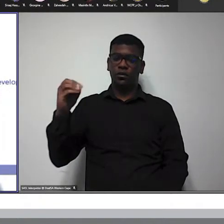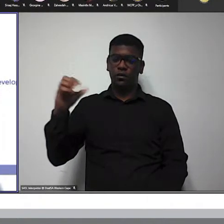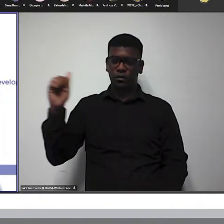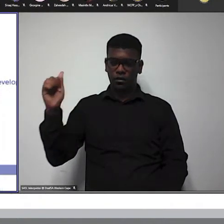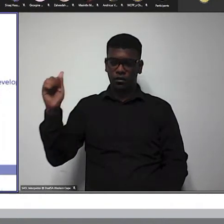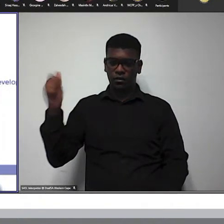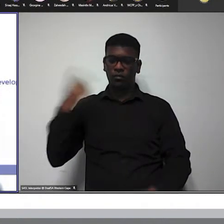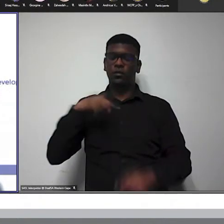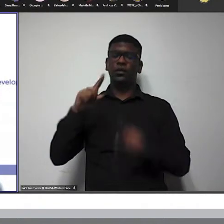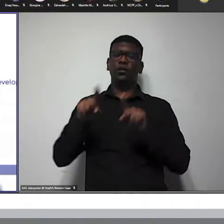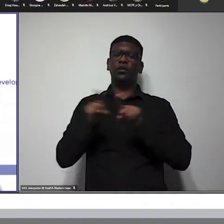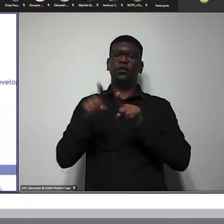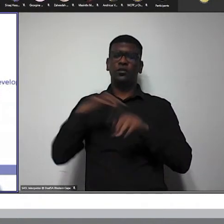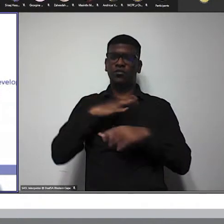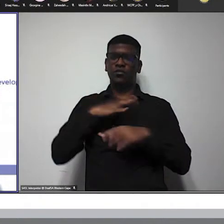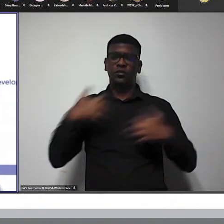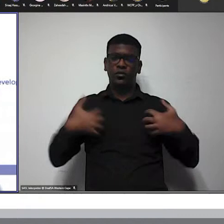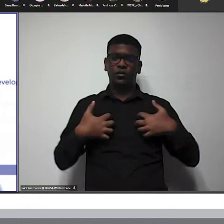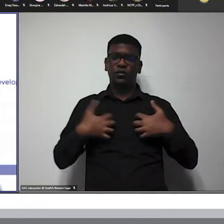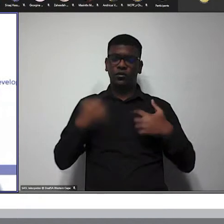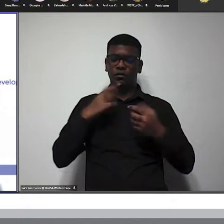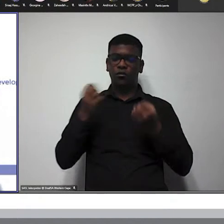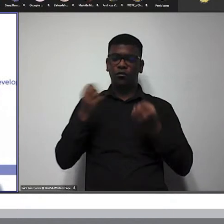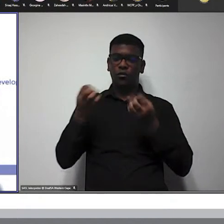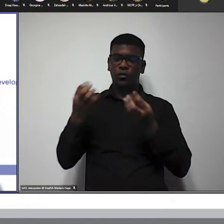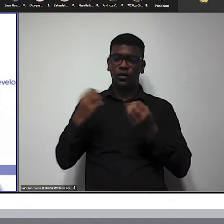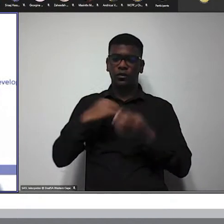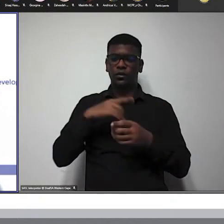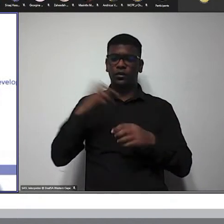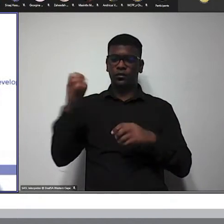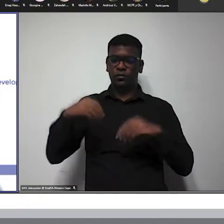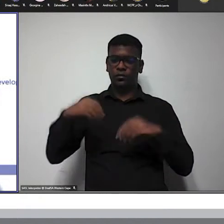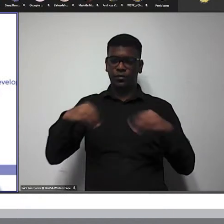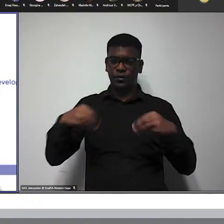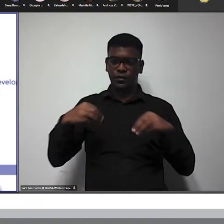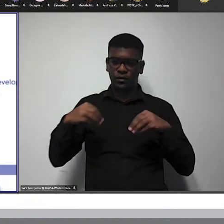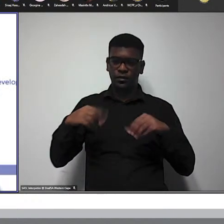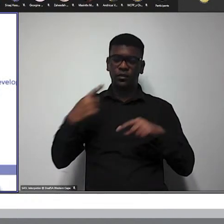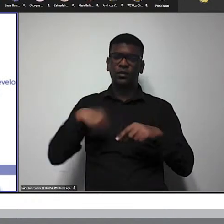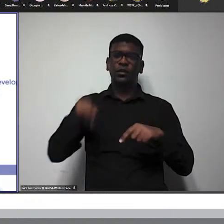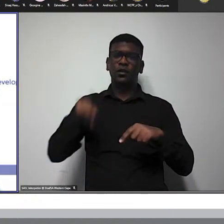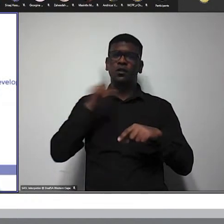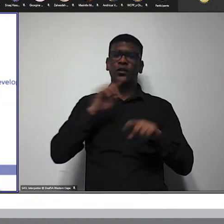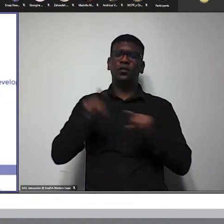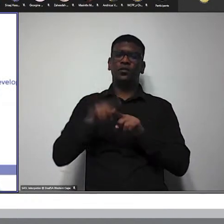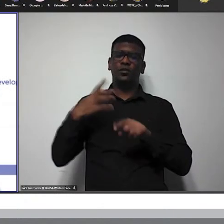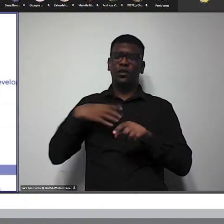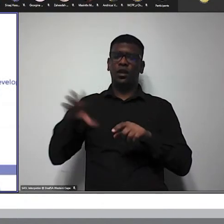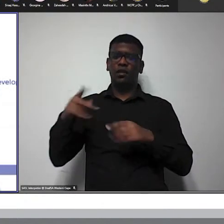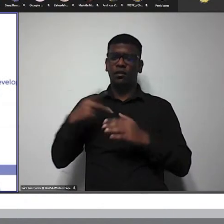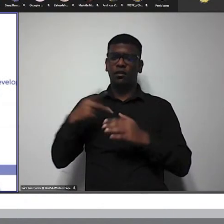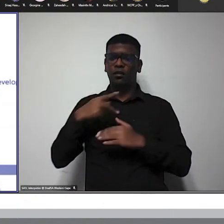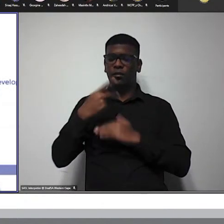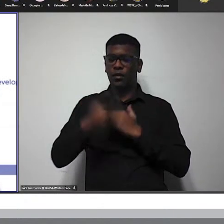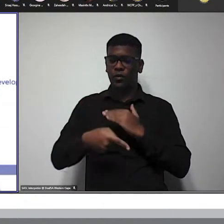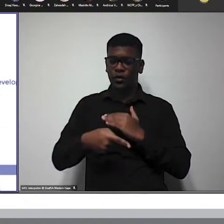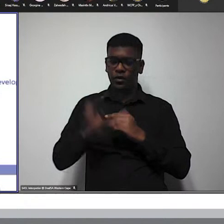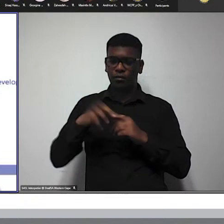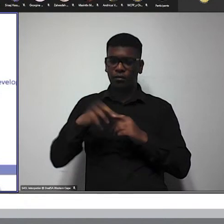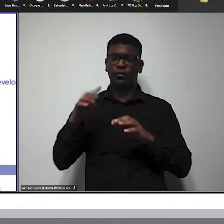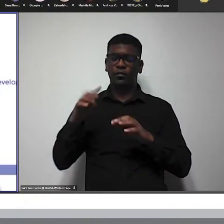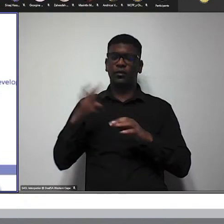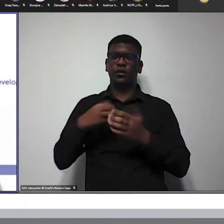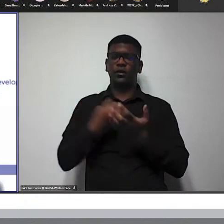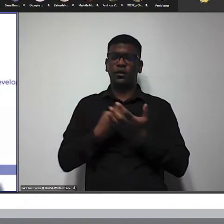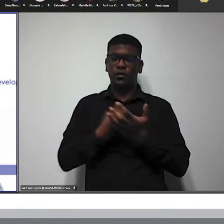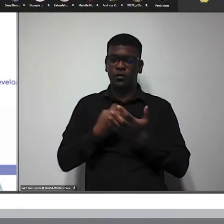a concern for many of our businesses, but also in terms of our other programs, in terms of tourism and investment